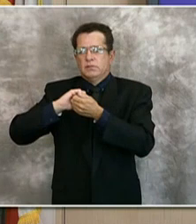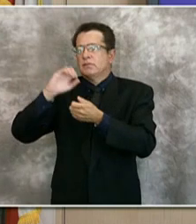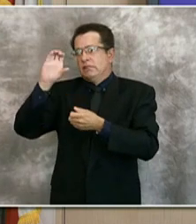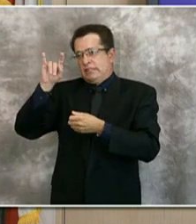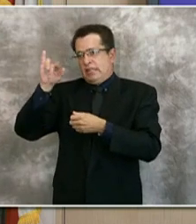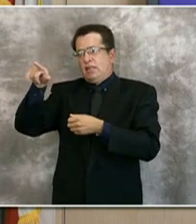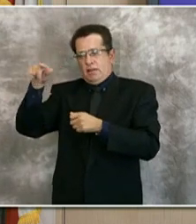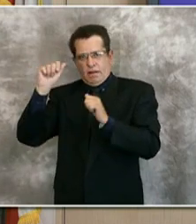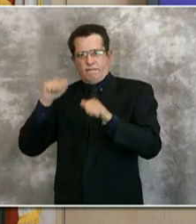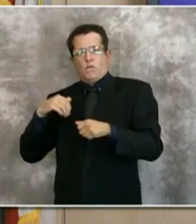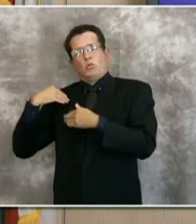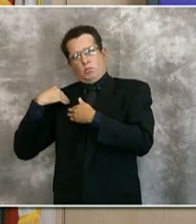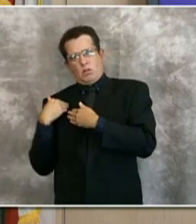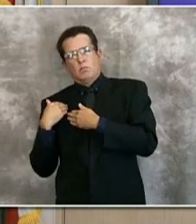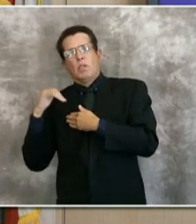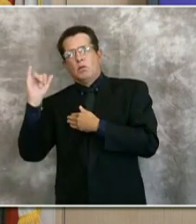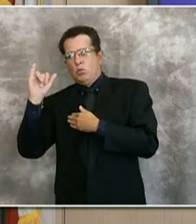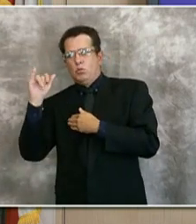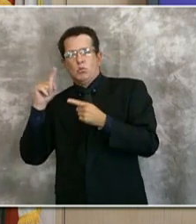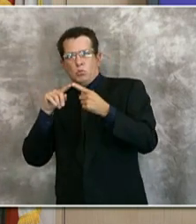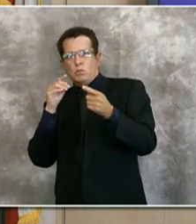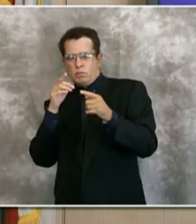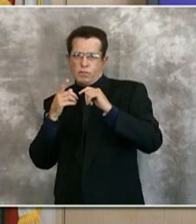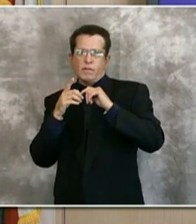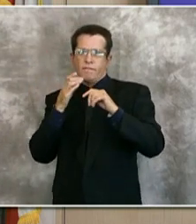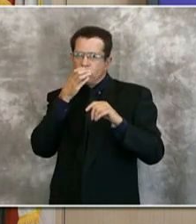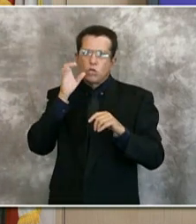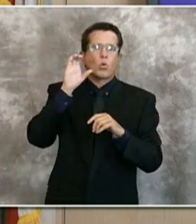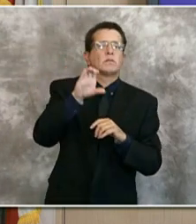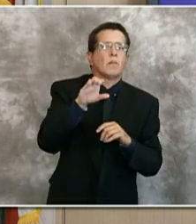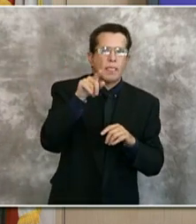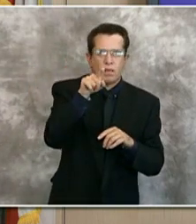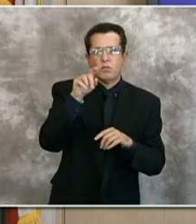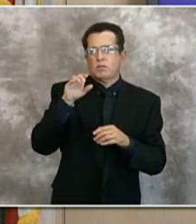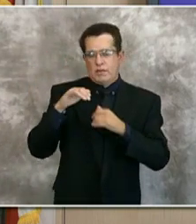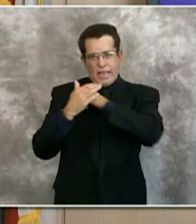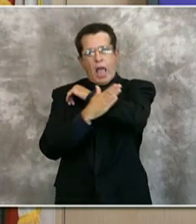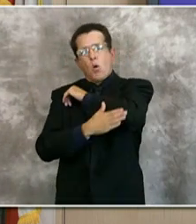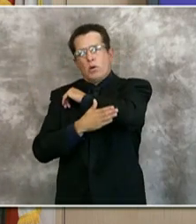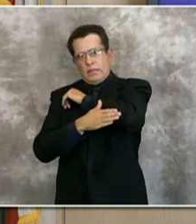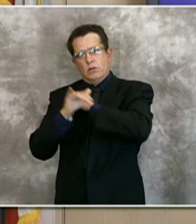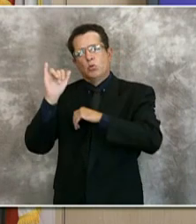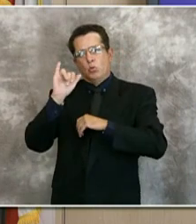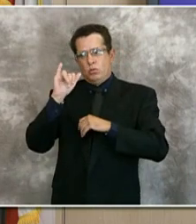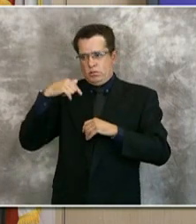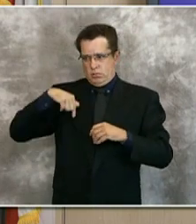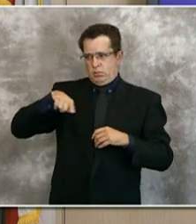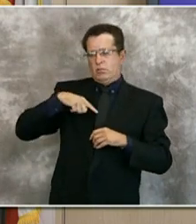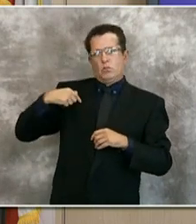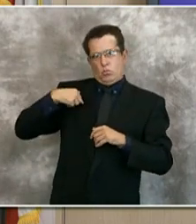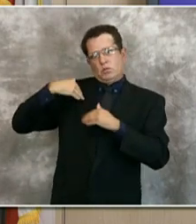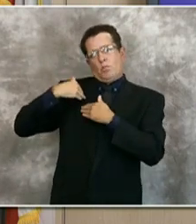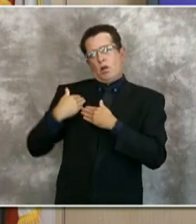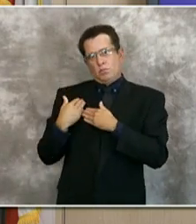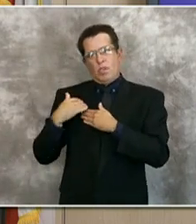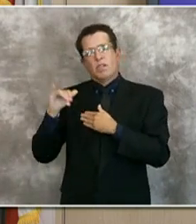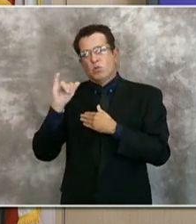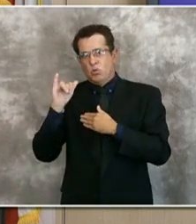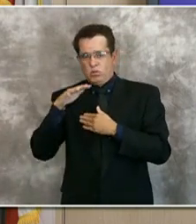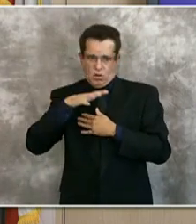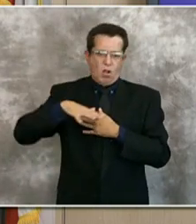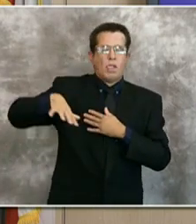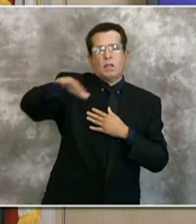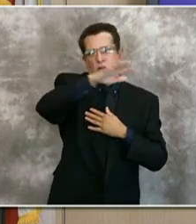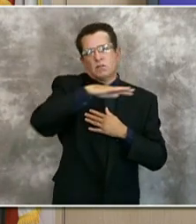enforcement responsibility, at least in the incorporated cities. The county would have the responsibility in the unincorporated